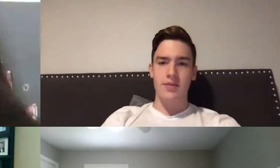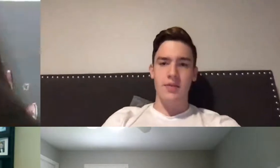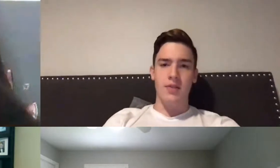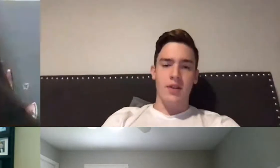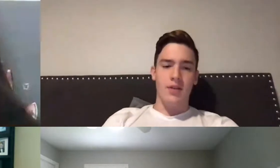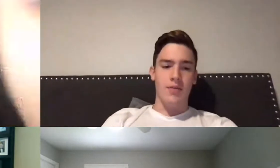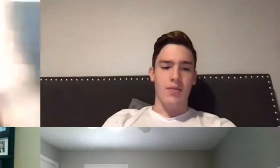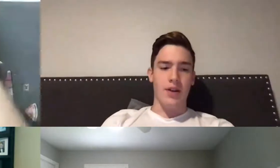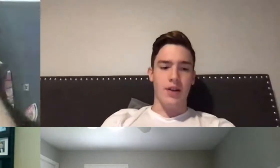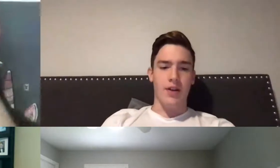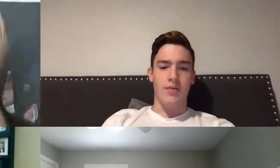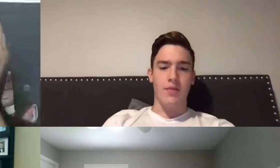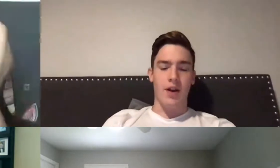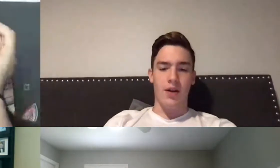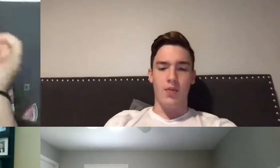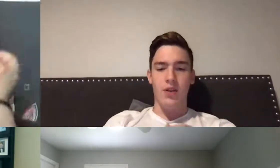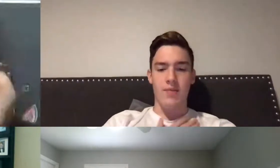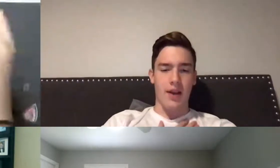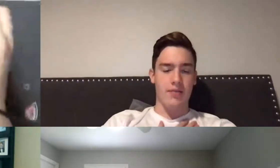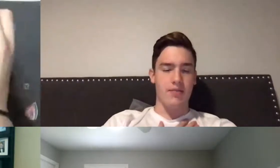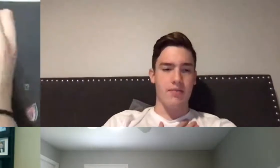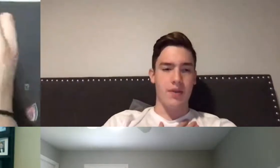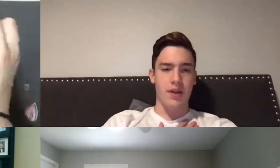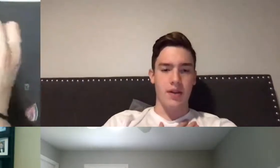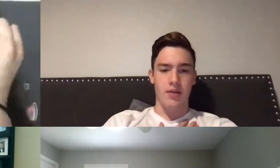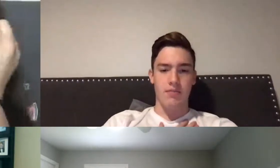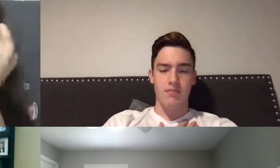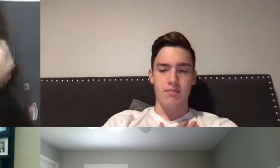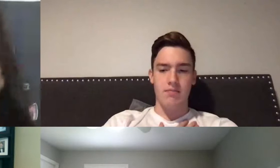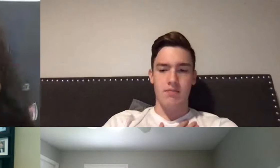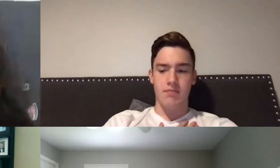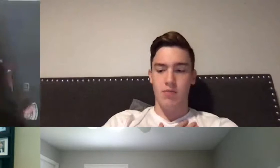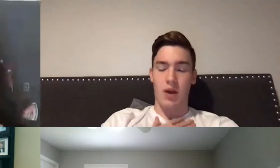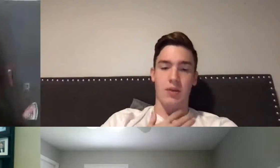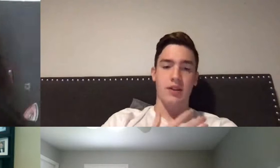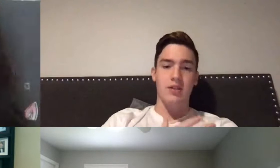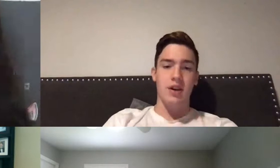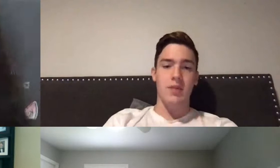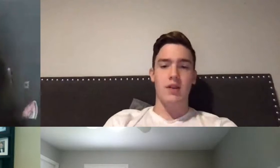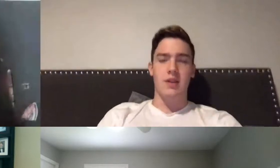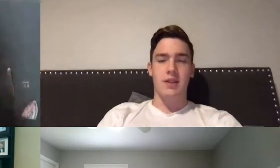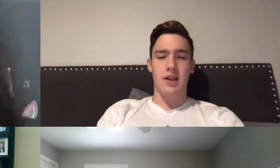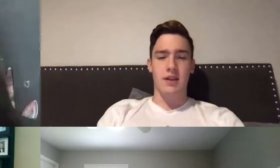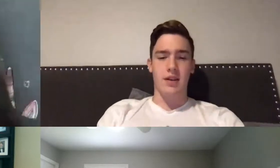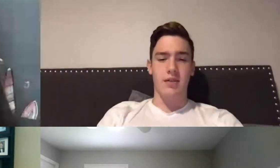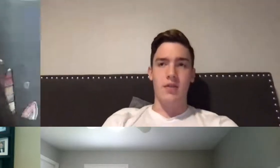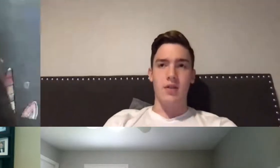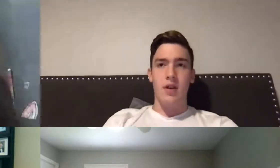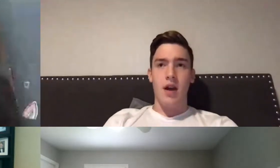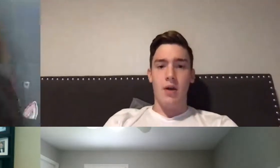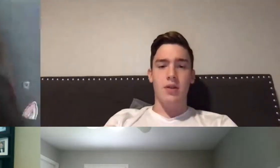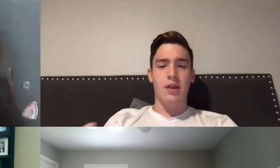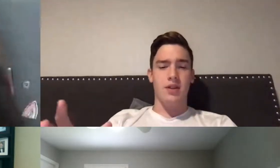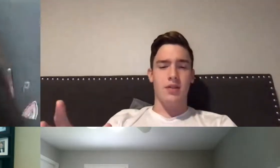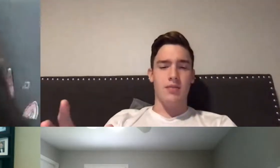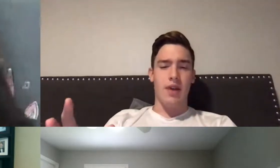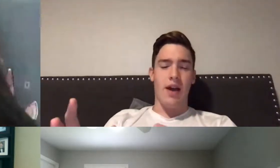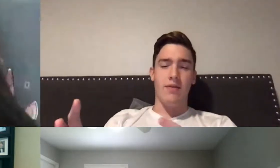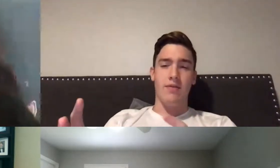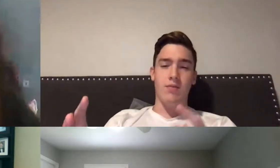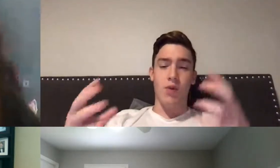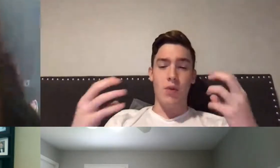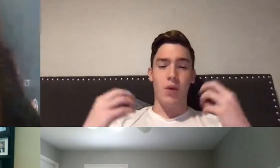district is, but one of my big, what I would like to talk about is that I would really like